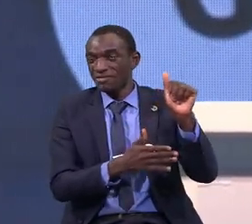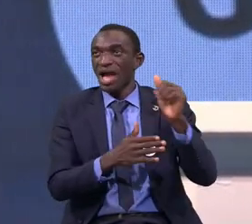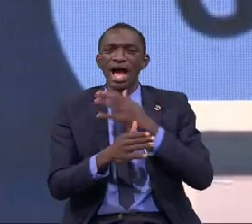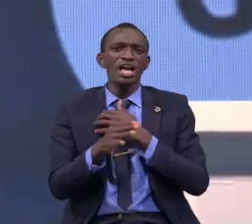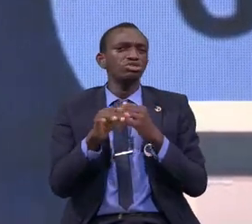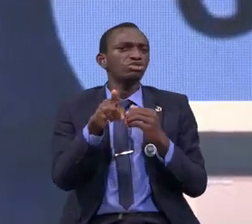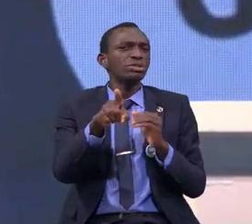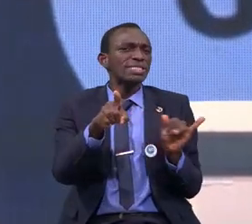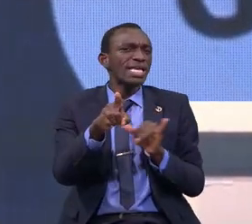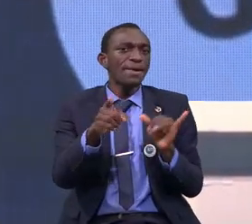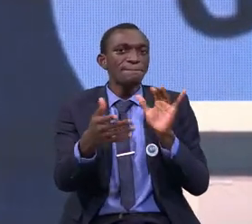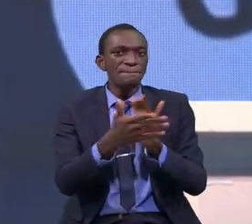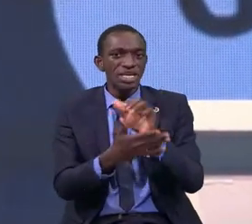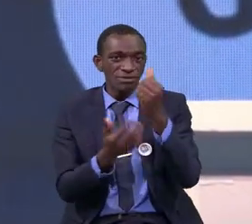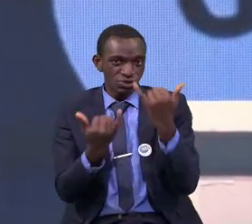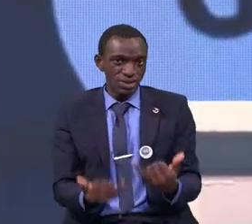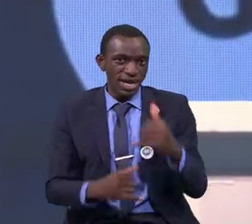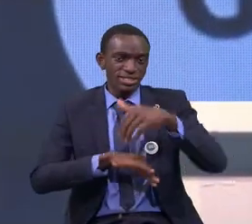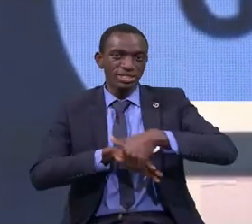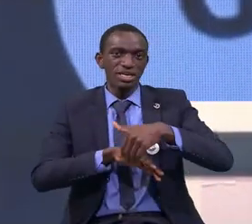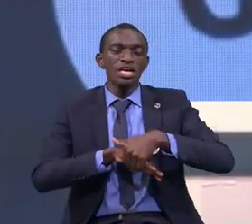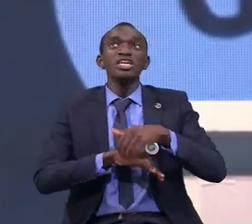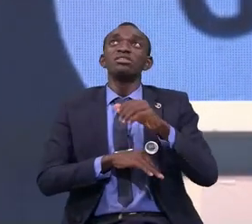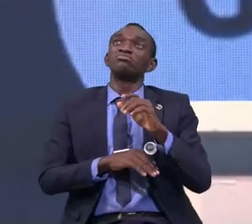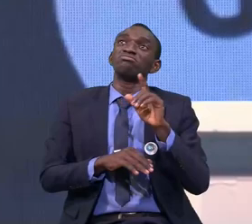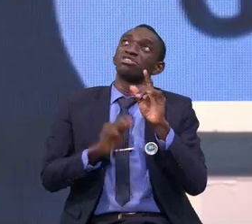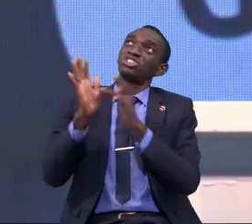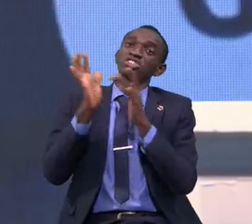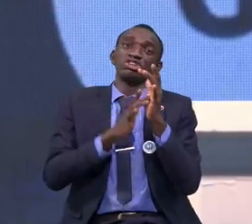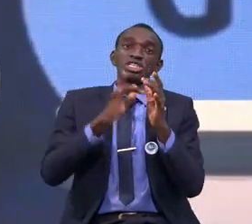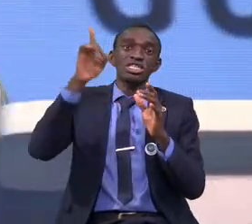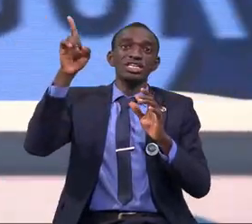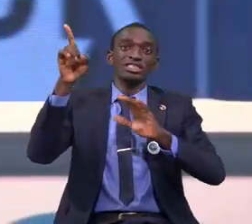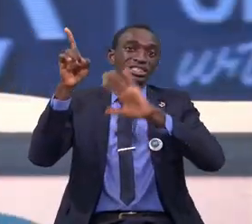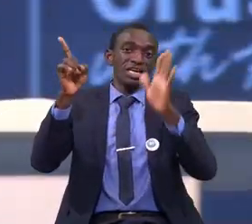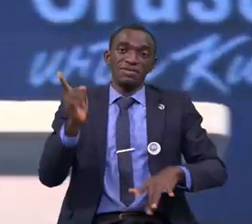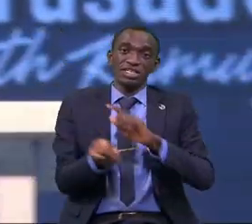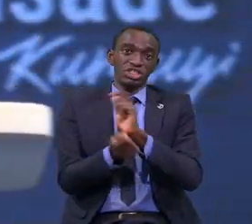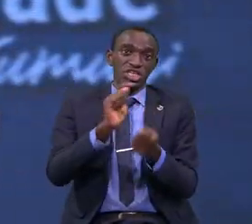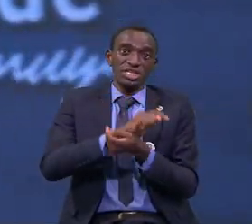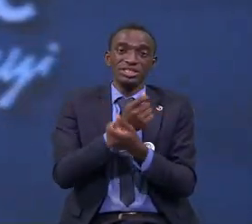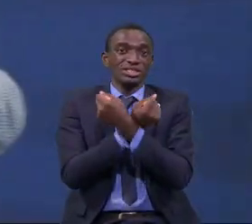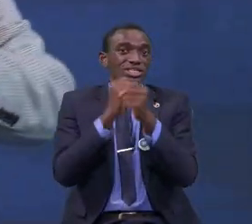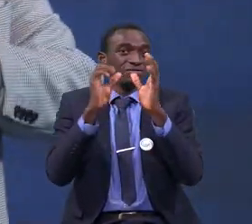believe tonight, the unchangeable Christ Savior and Redeemer,